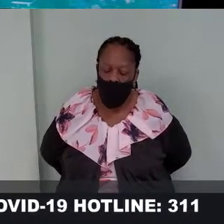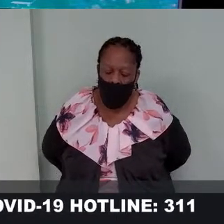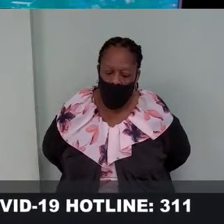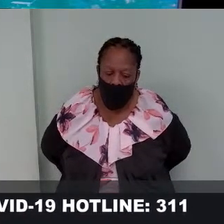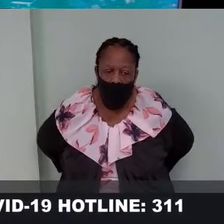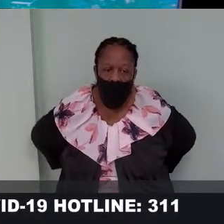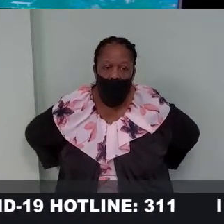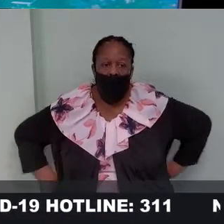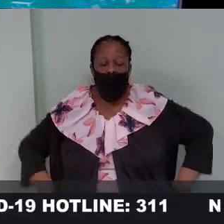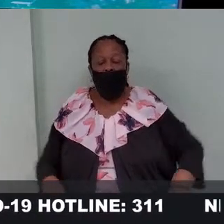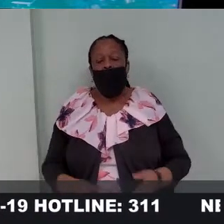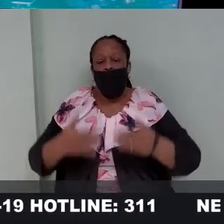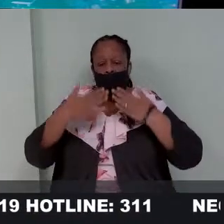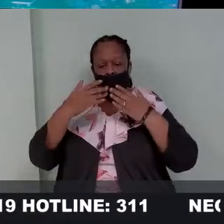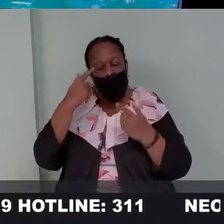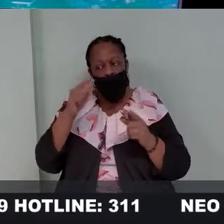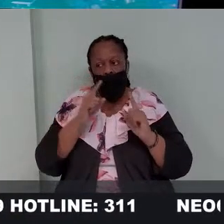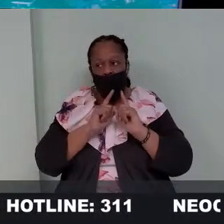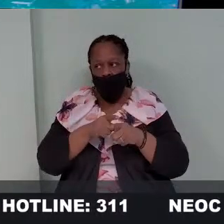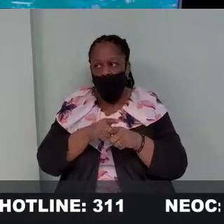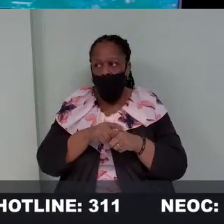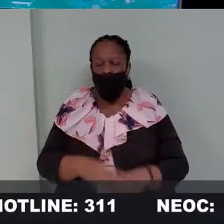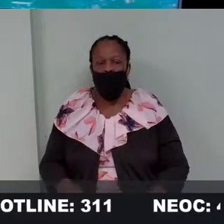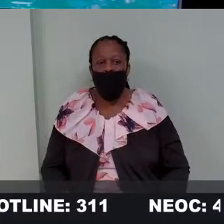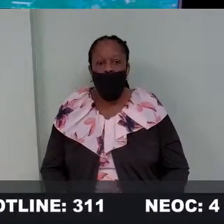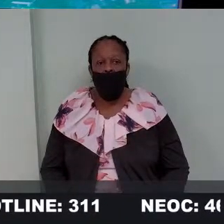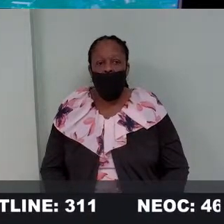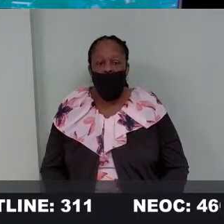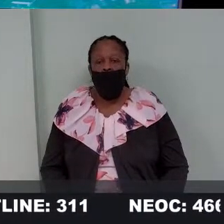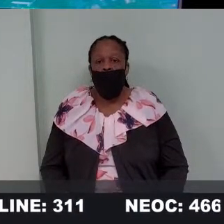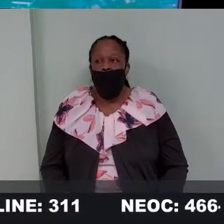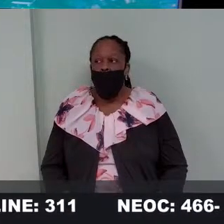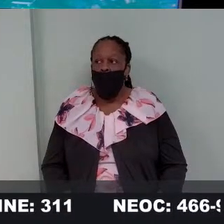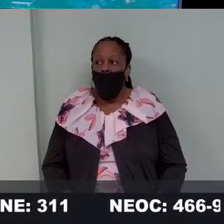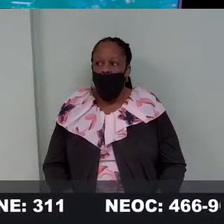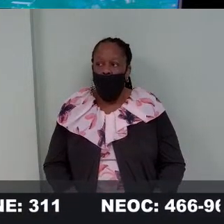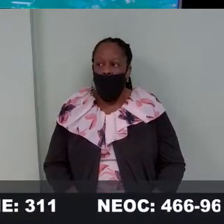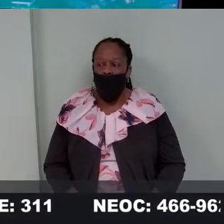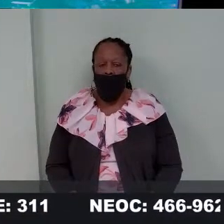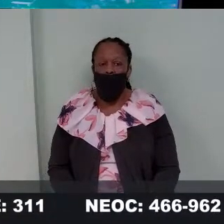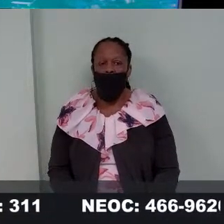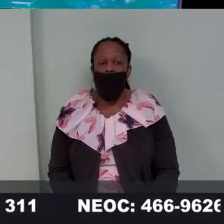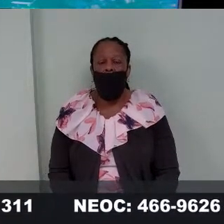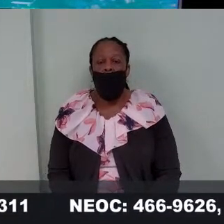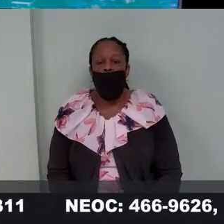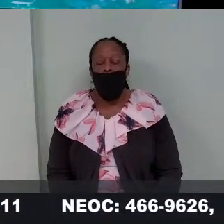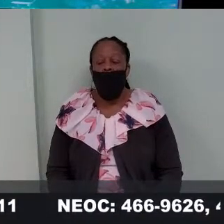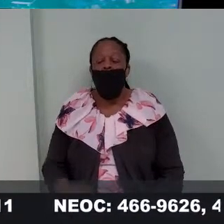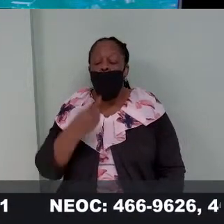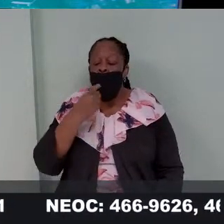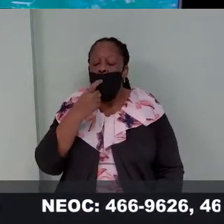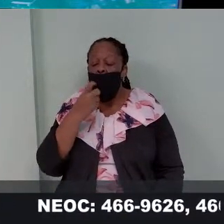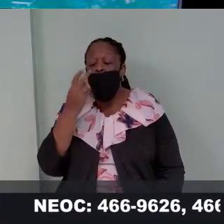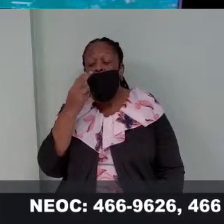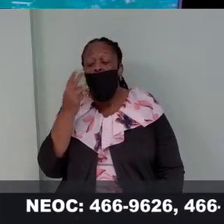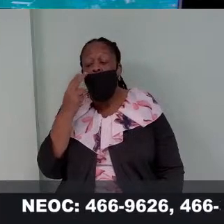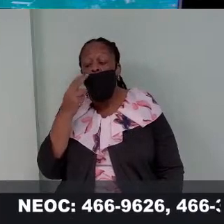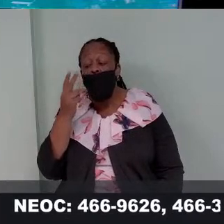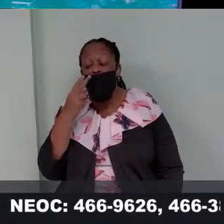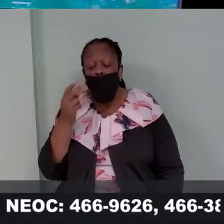is monitoring the app and all of that, because they too can make errors